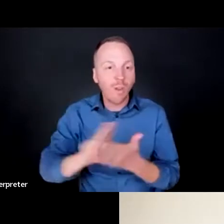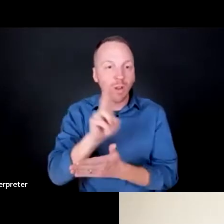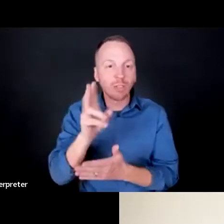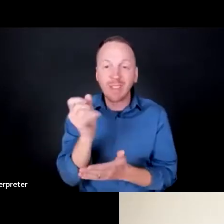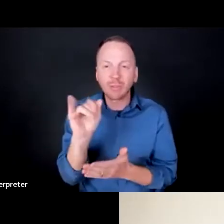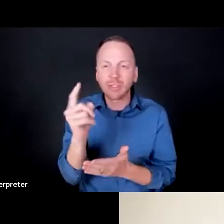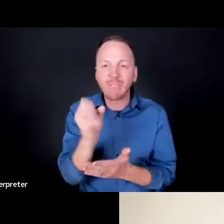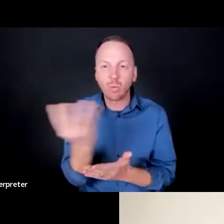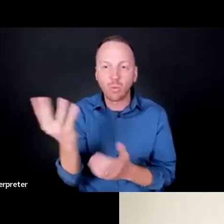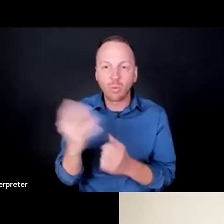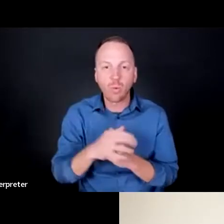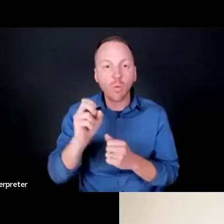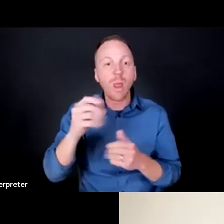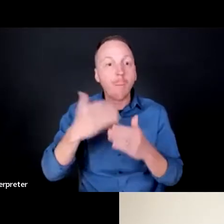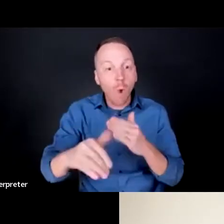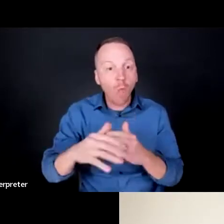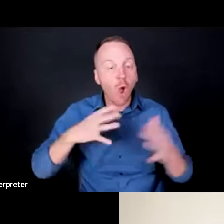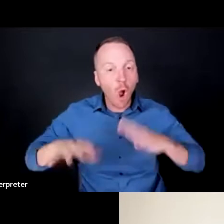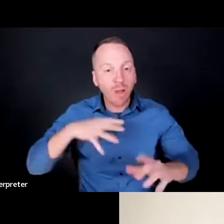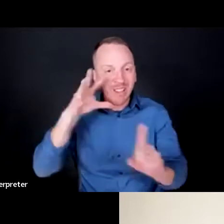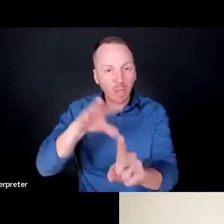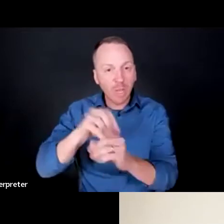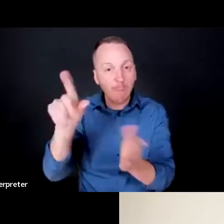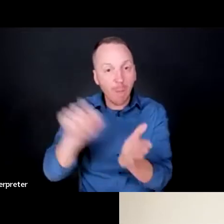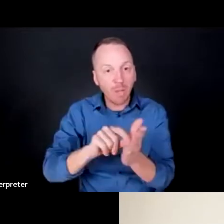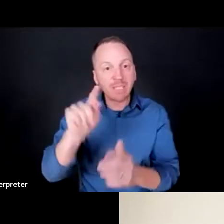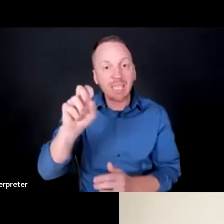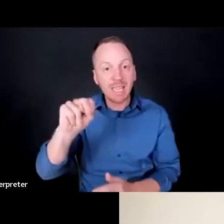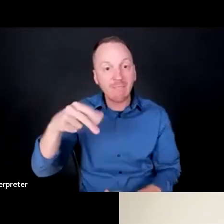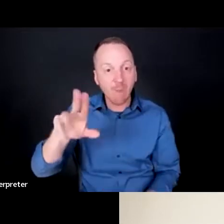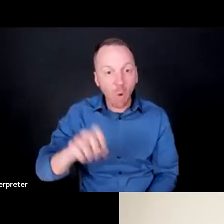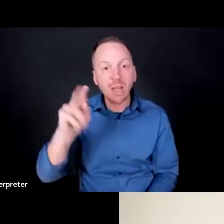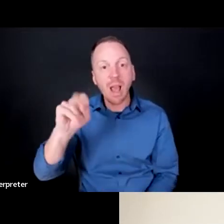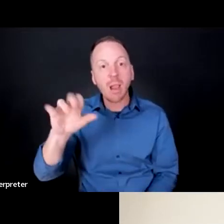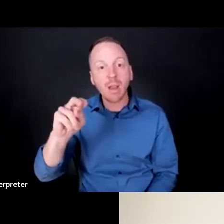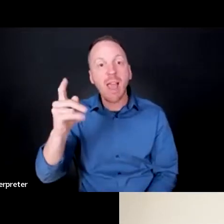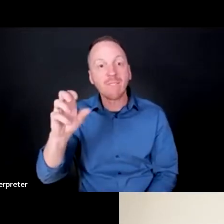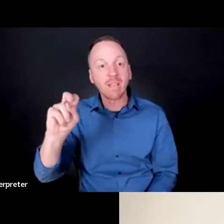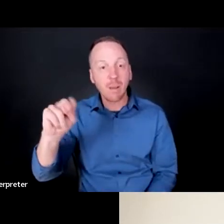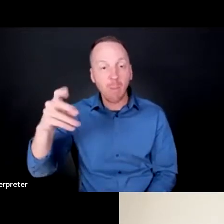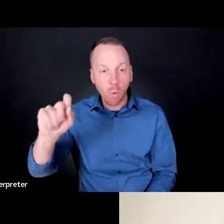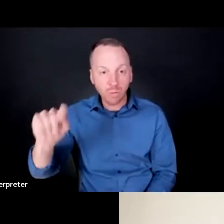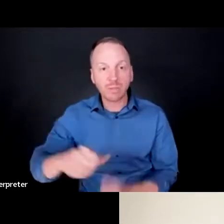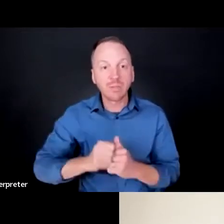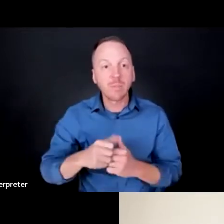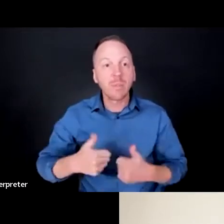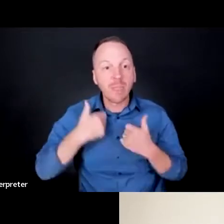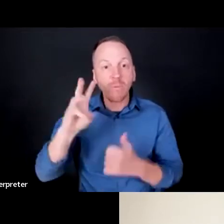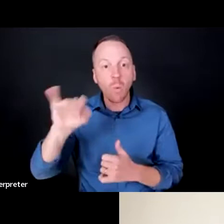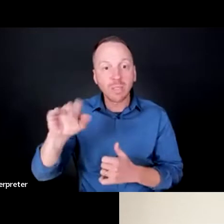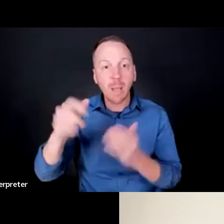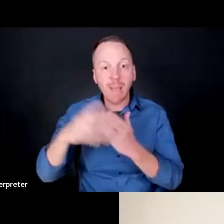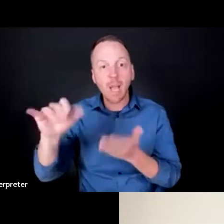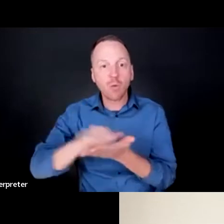few. Rebirth Garments has been featured in such publications as Teen Vogue, Nylon, Huffington Post, Vice, Wussy Mag, and the New